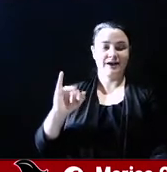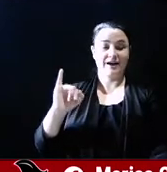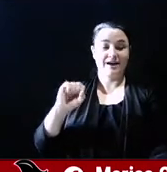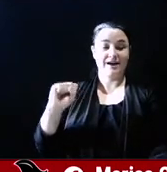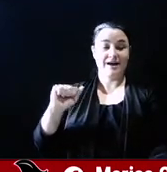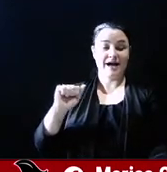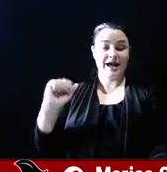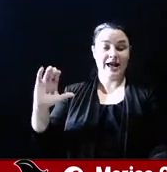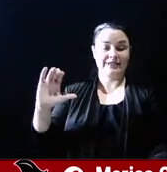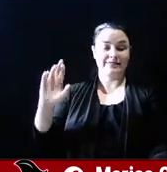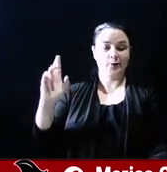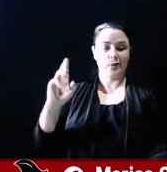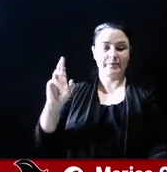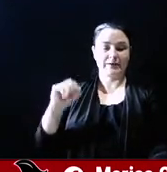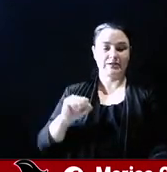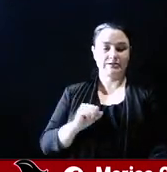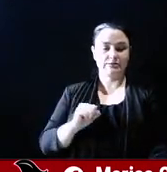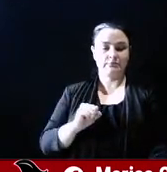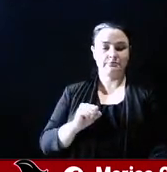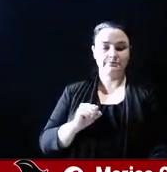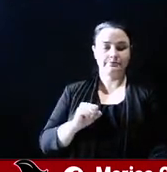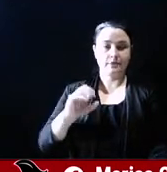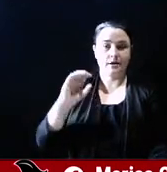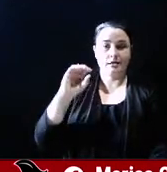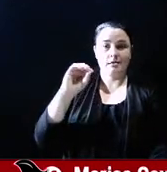Isaac Angel Ramirez.